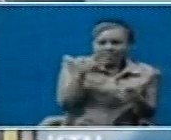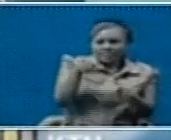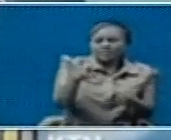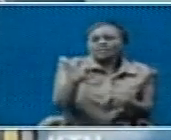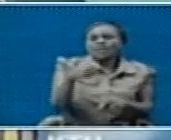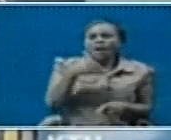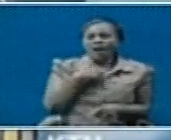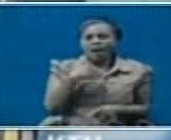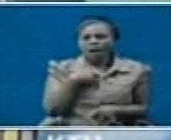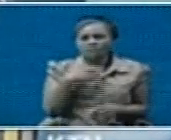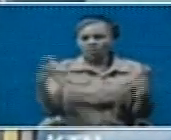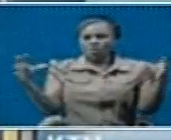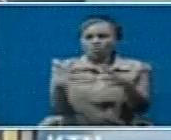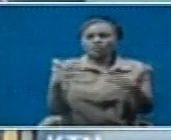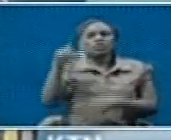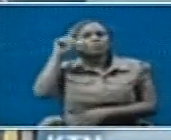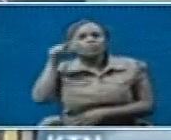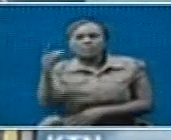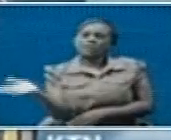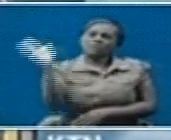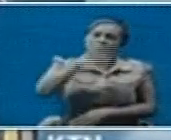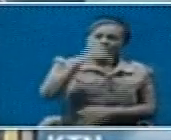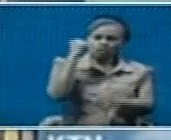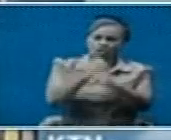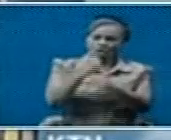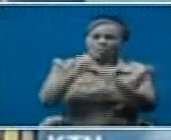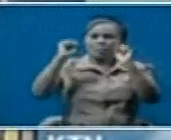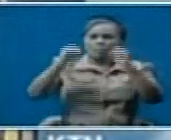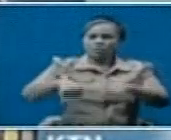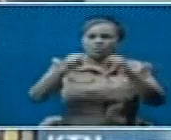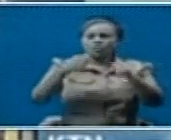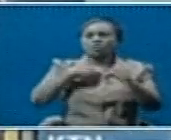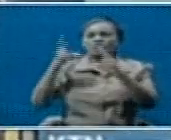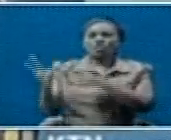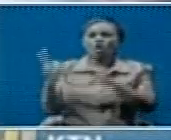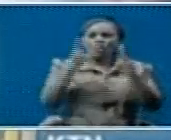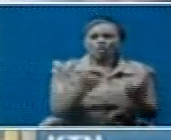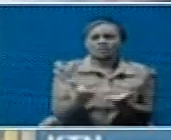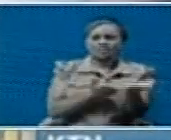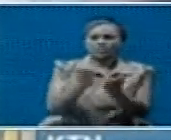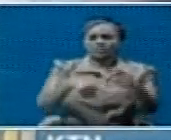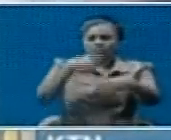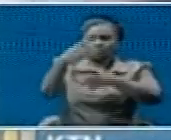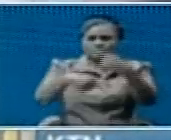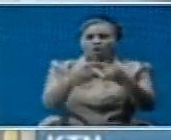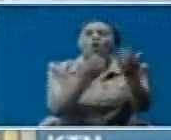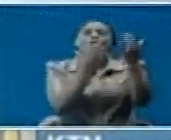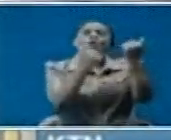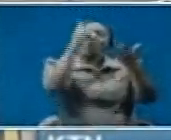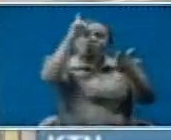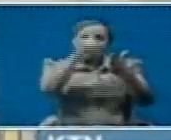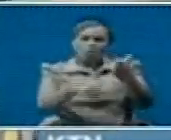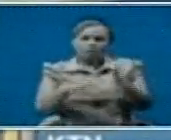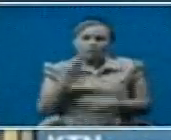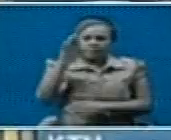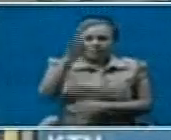care of the residents of Mombasa, return to work so that we can actually have normal services resuming. The hope is that the initial step